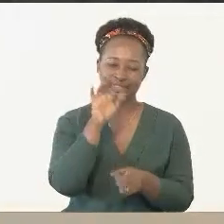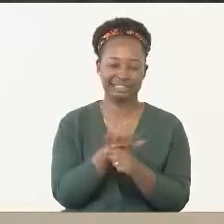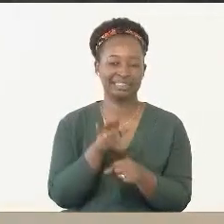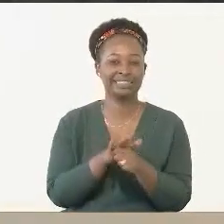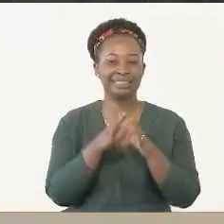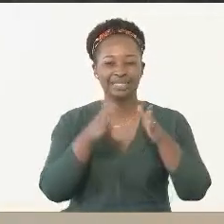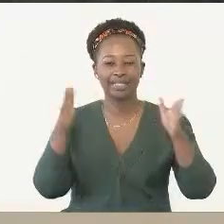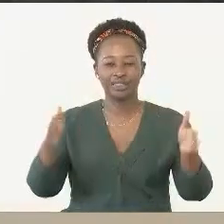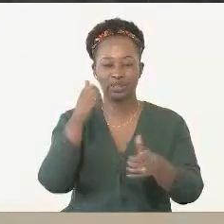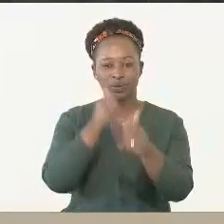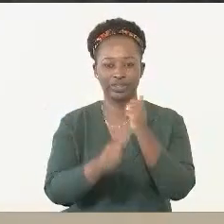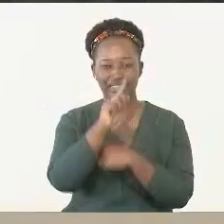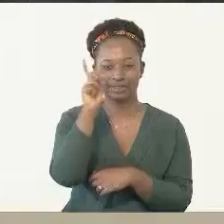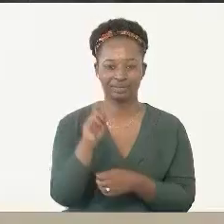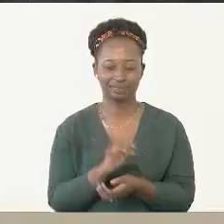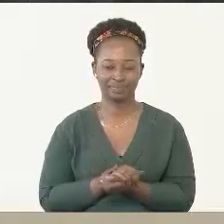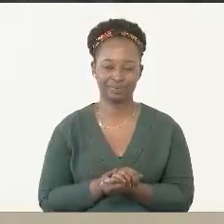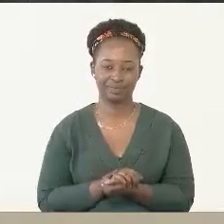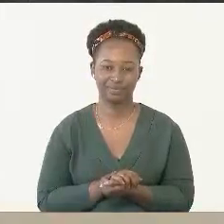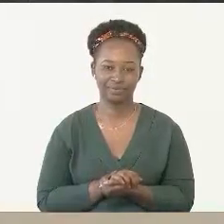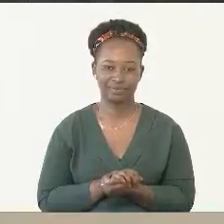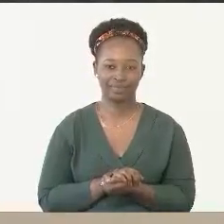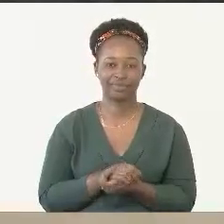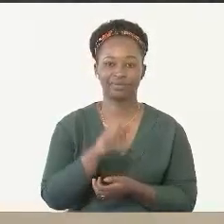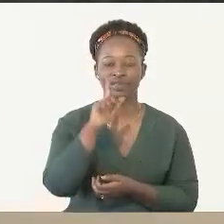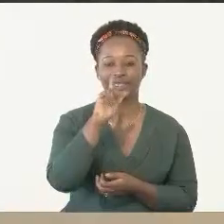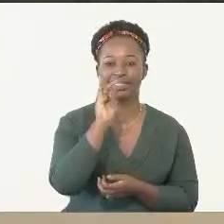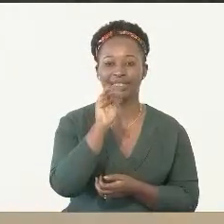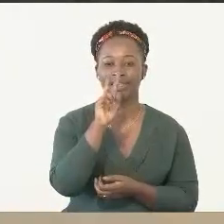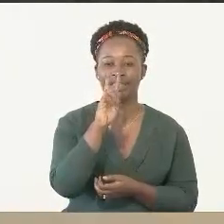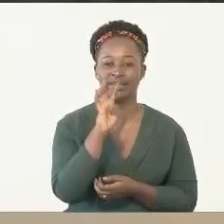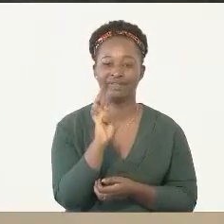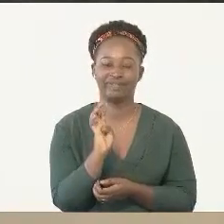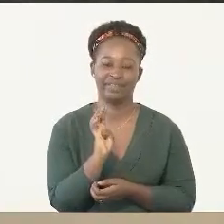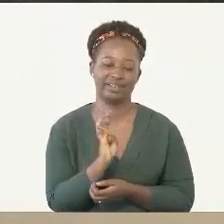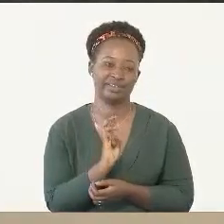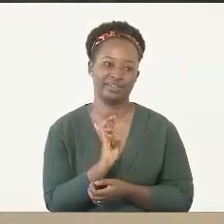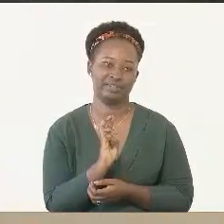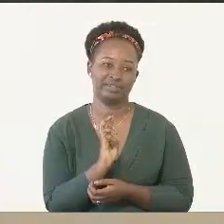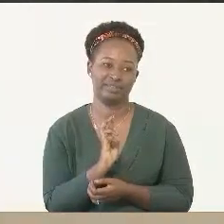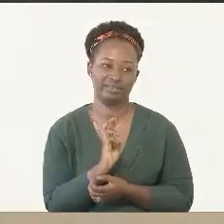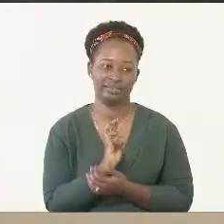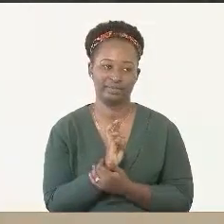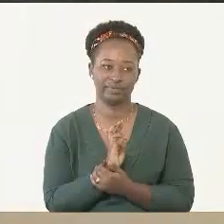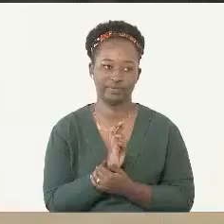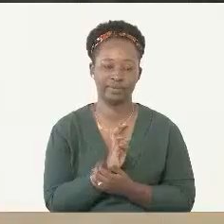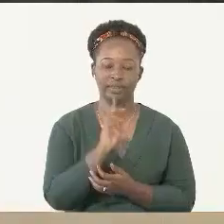largest? It is the liver. Excellent. The